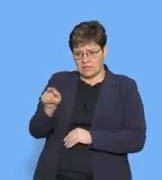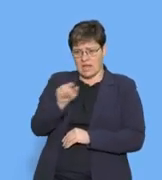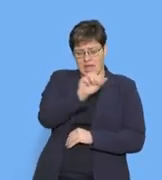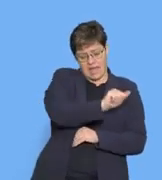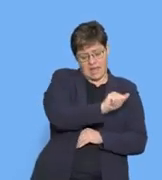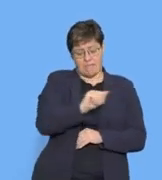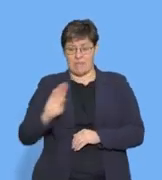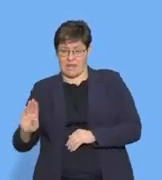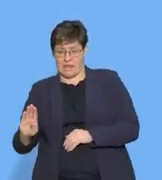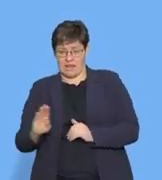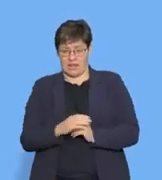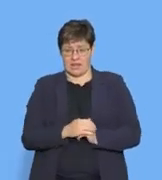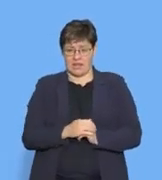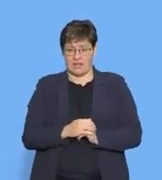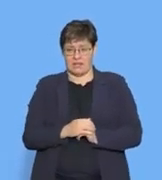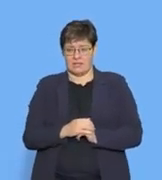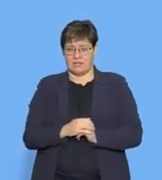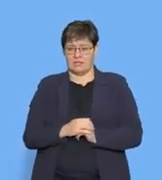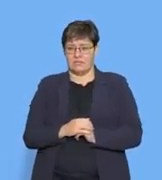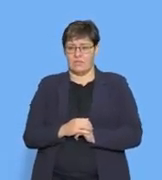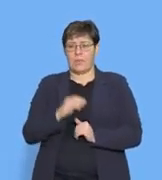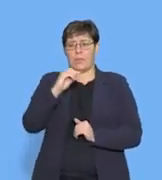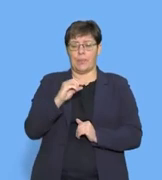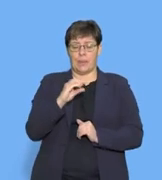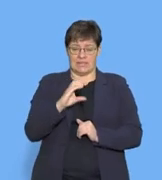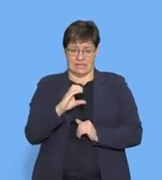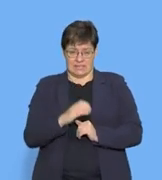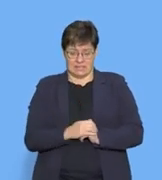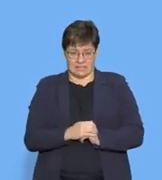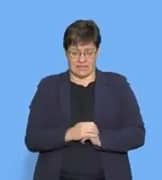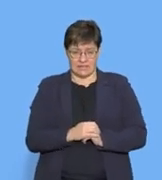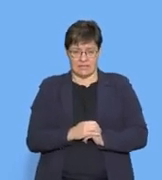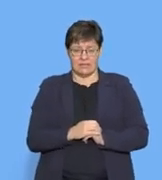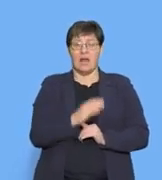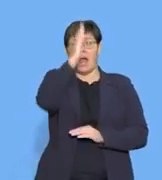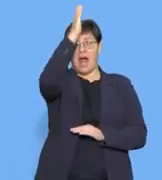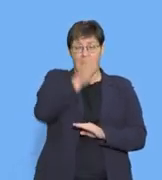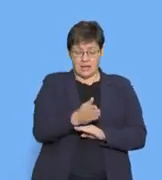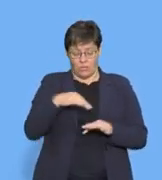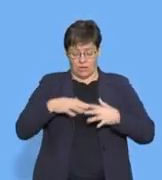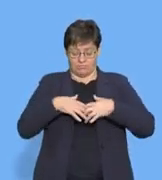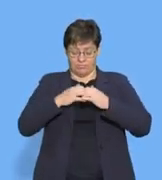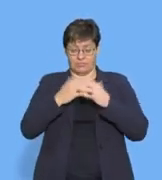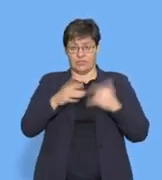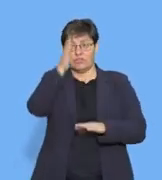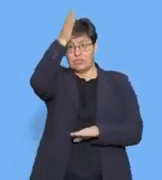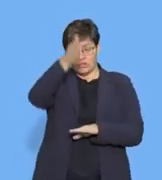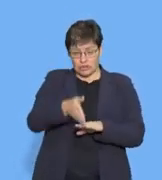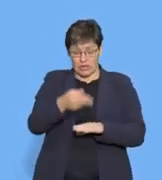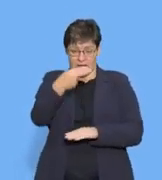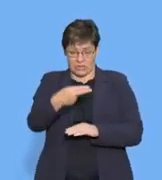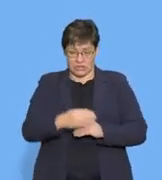case is this line here, AB, or in other words, it's little c. Okay, and our height is the height